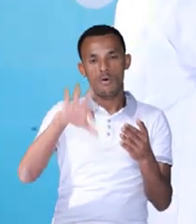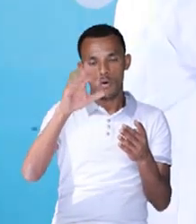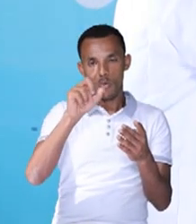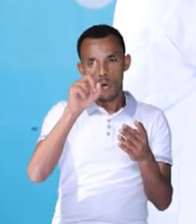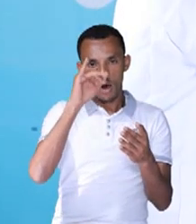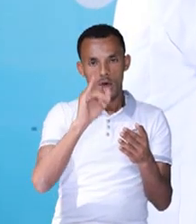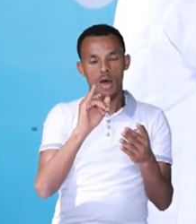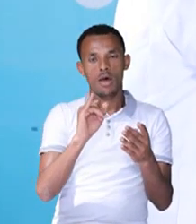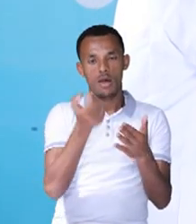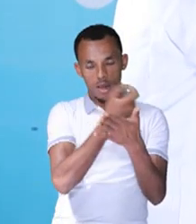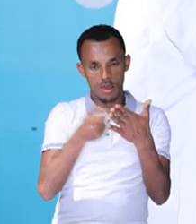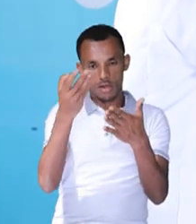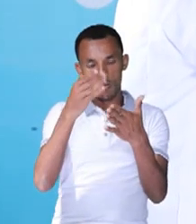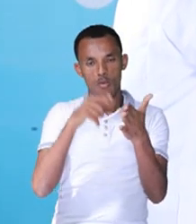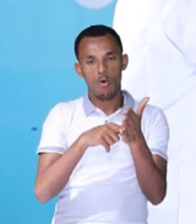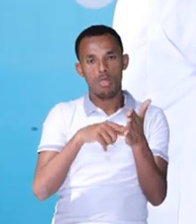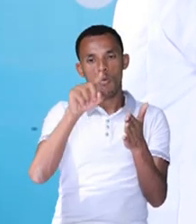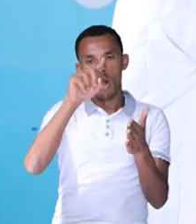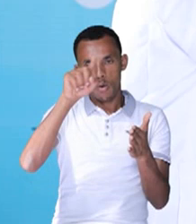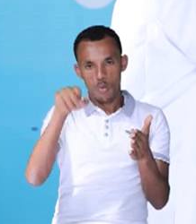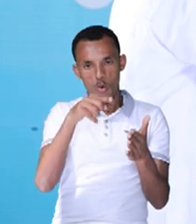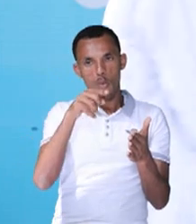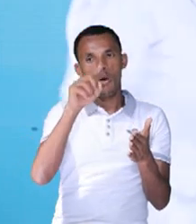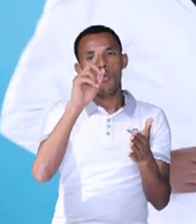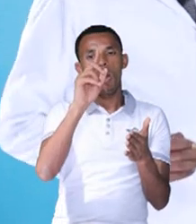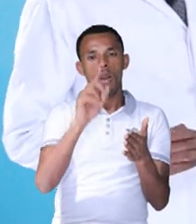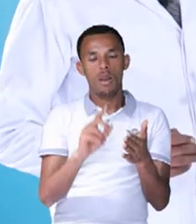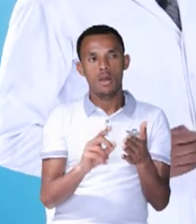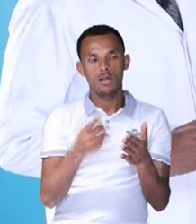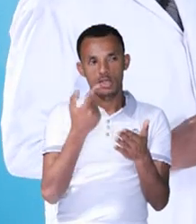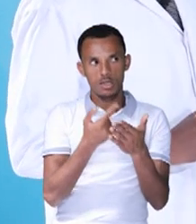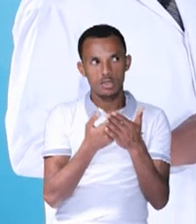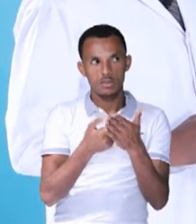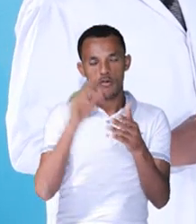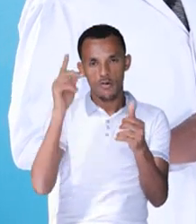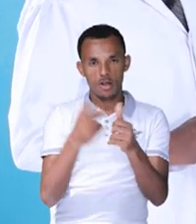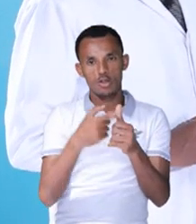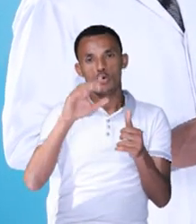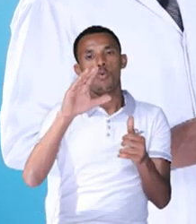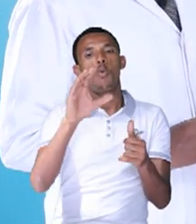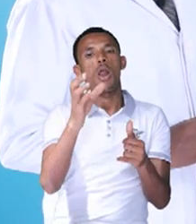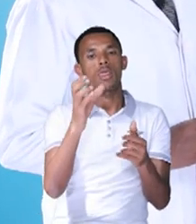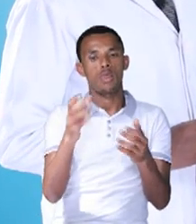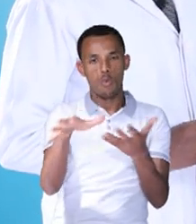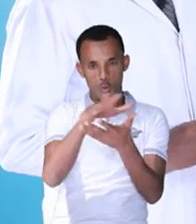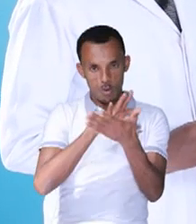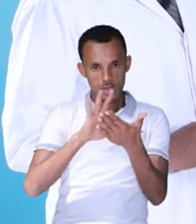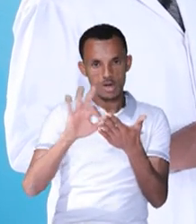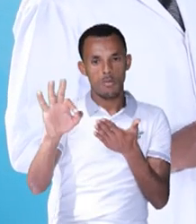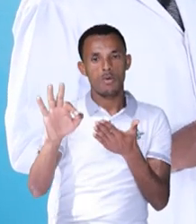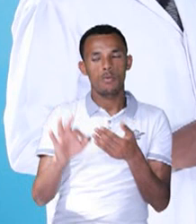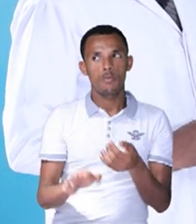1i, it could be written as a point 1, 1. So this is first quadrant complex